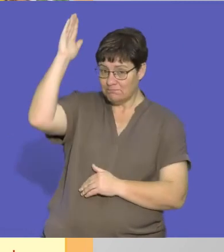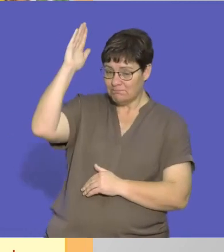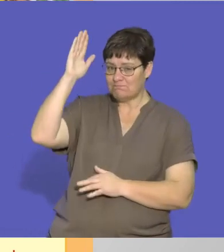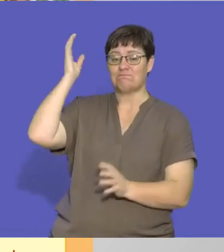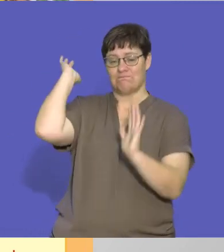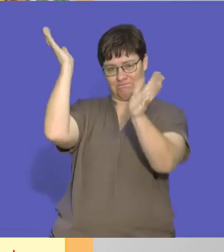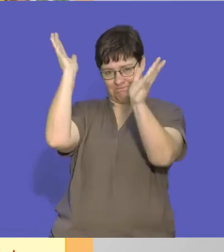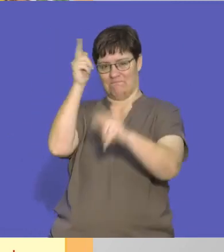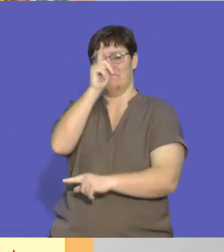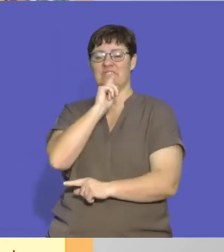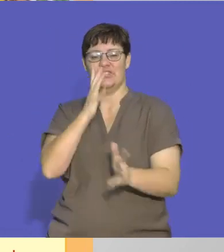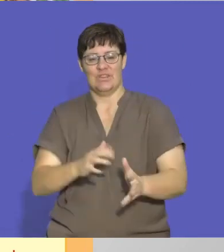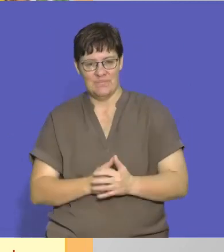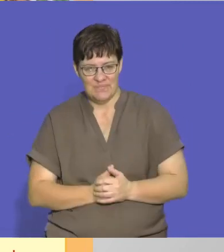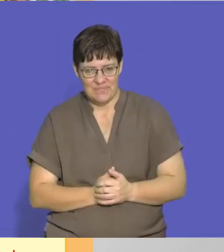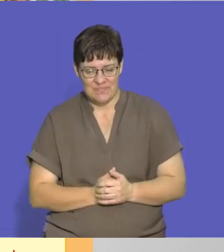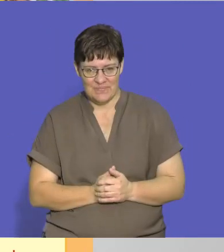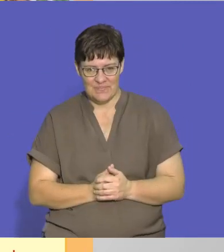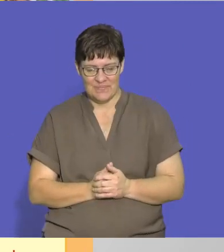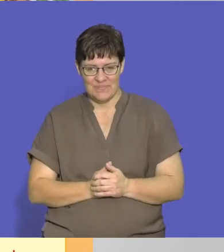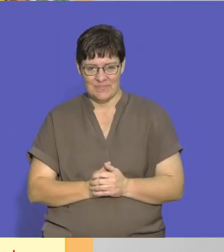hand and tell your teacher.